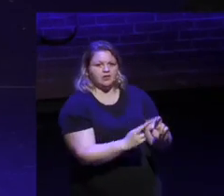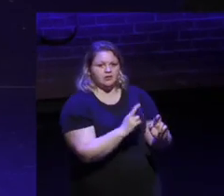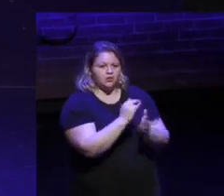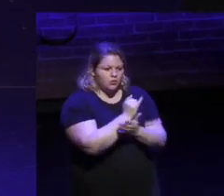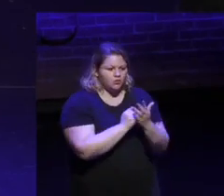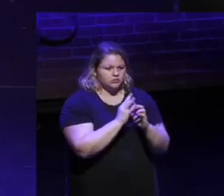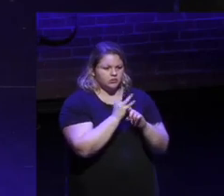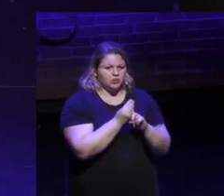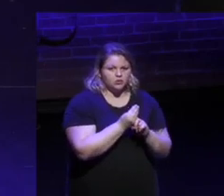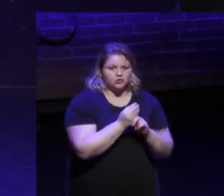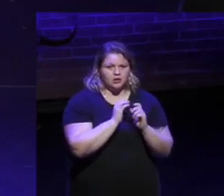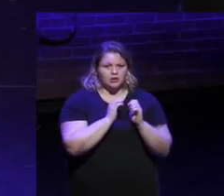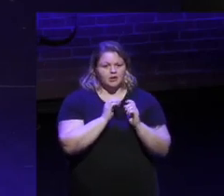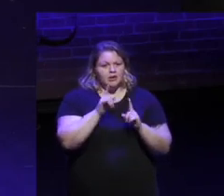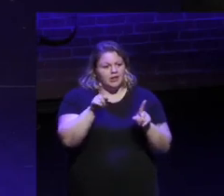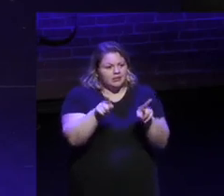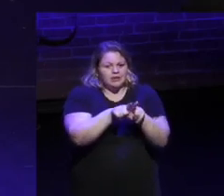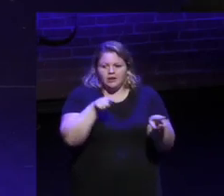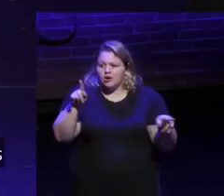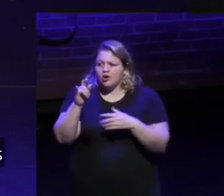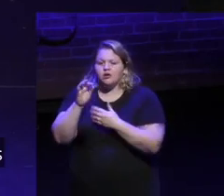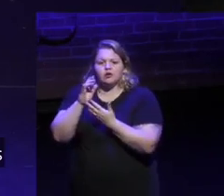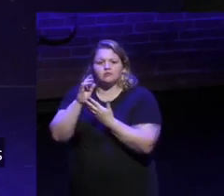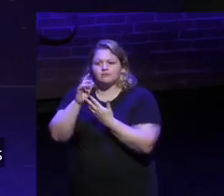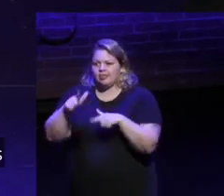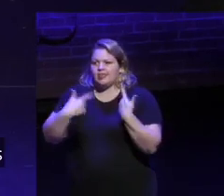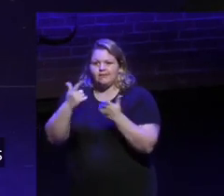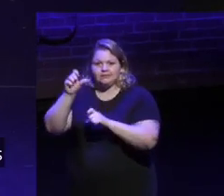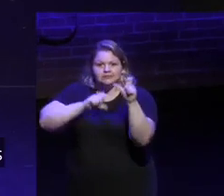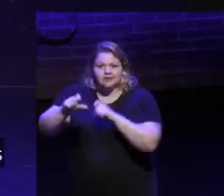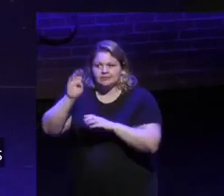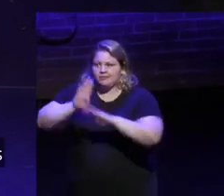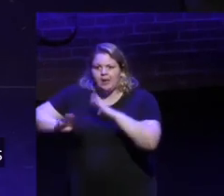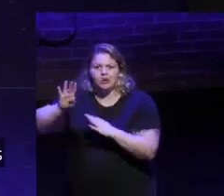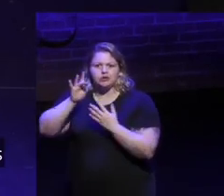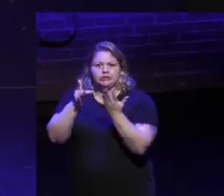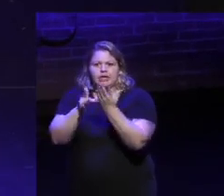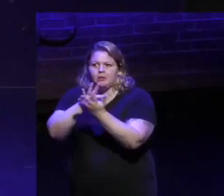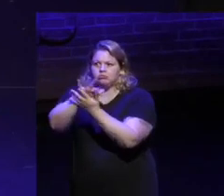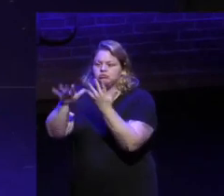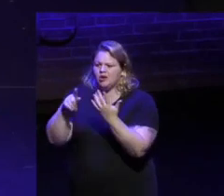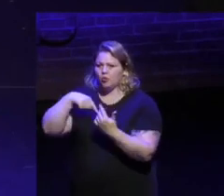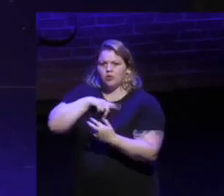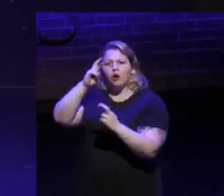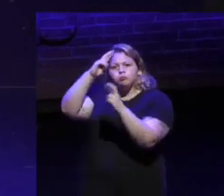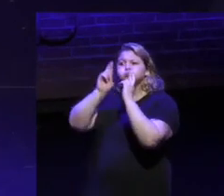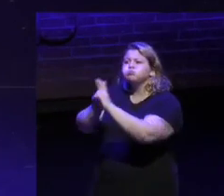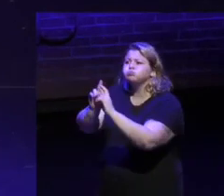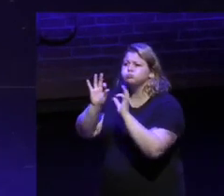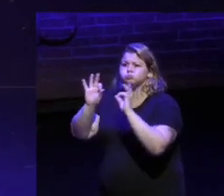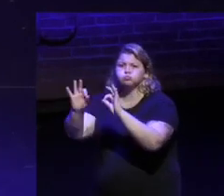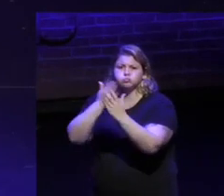the way we think about life sciences or advanced manufacturing or other meaningful places that have jobs, that add quality of life, that are important